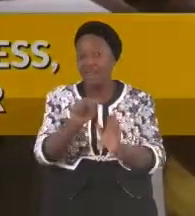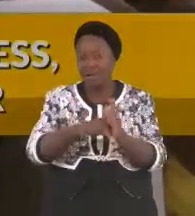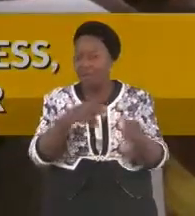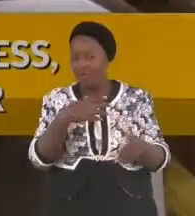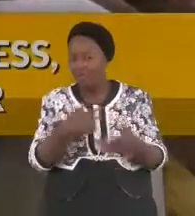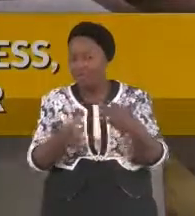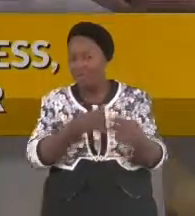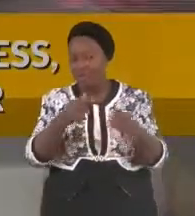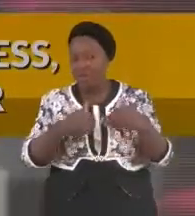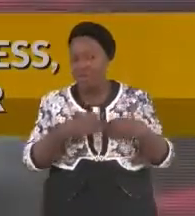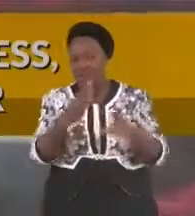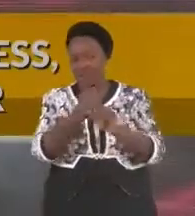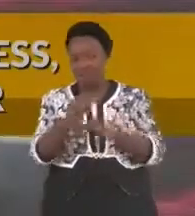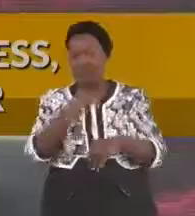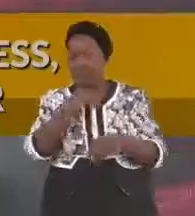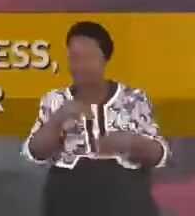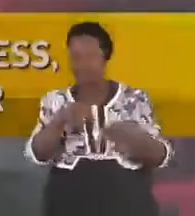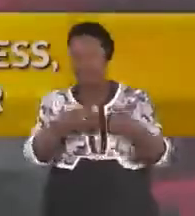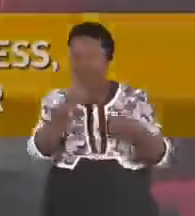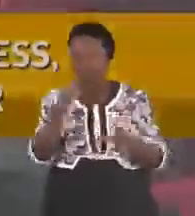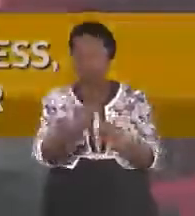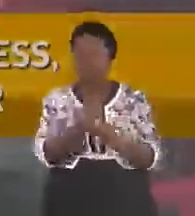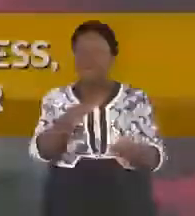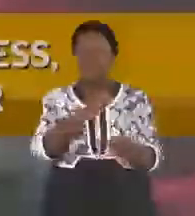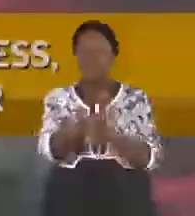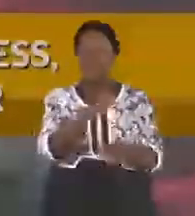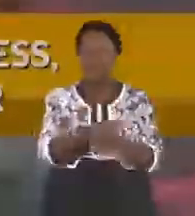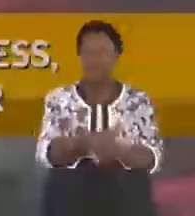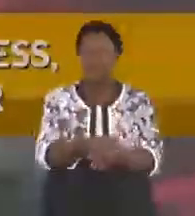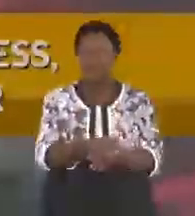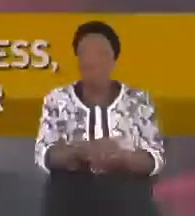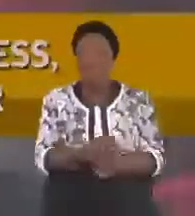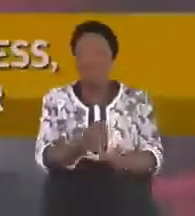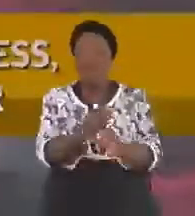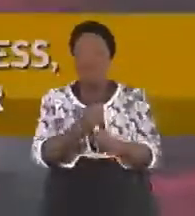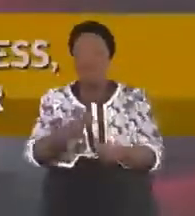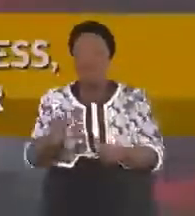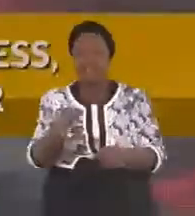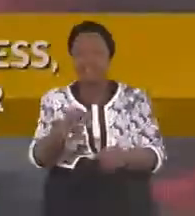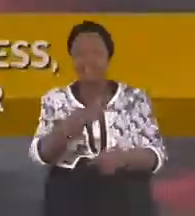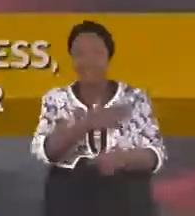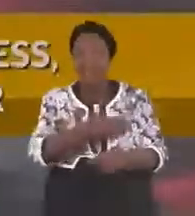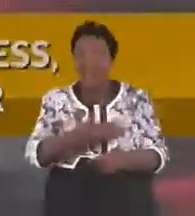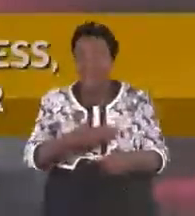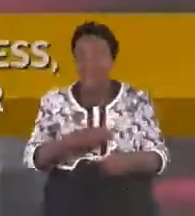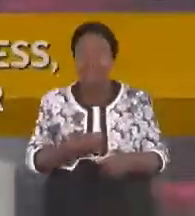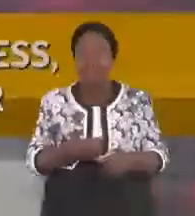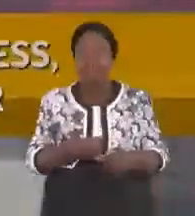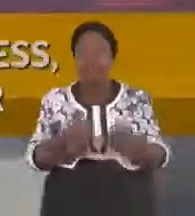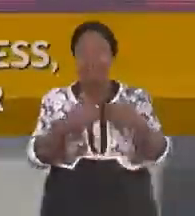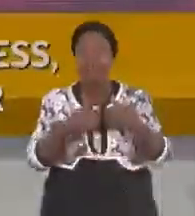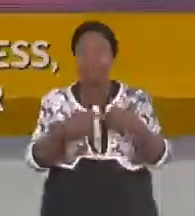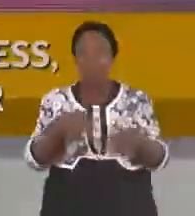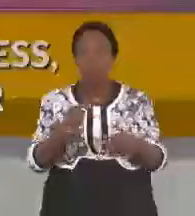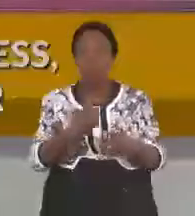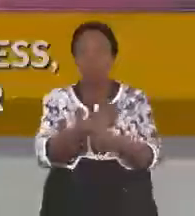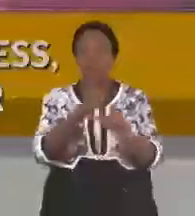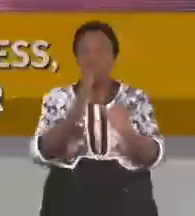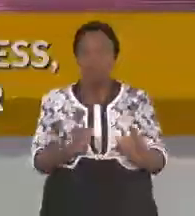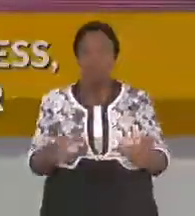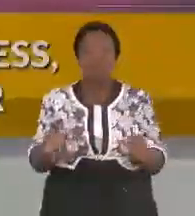enough. Revealing and receiving our liberator's fullness presented